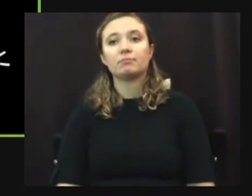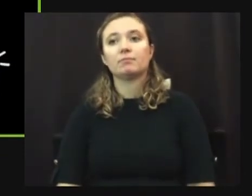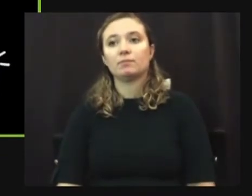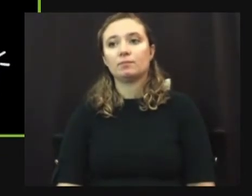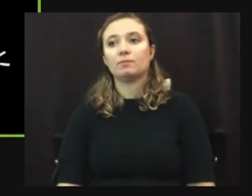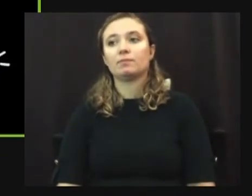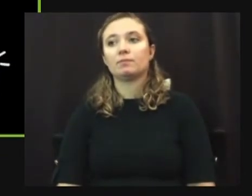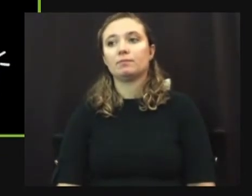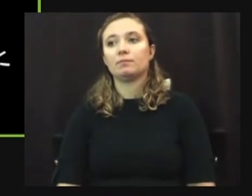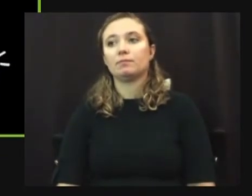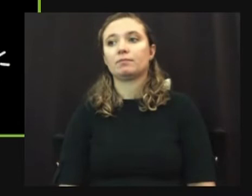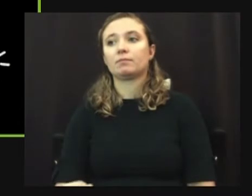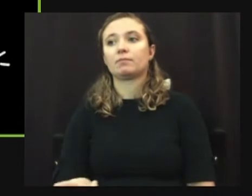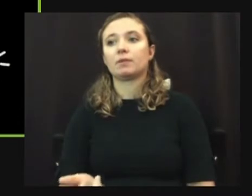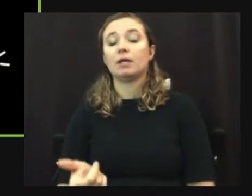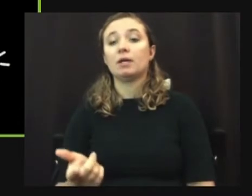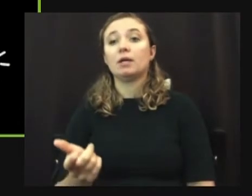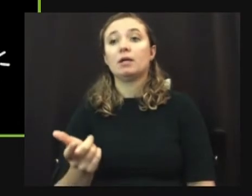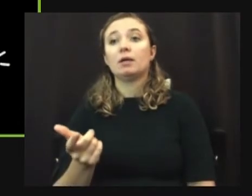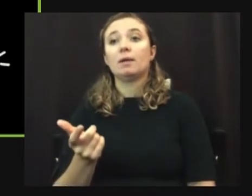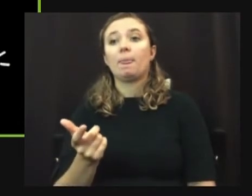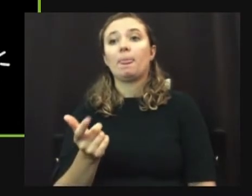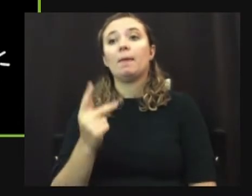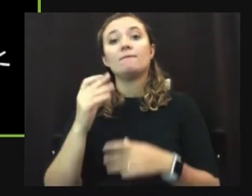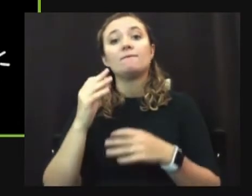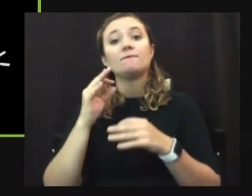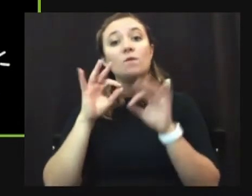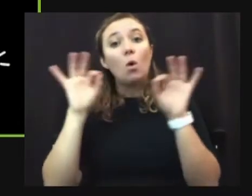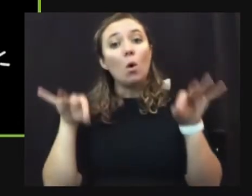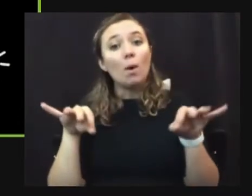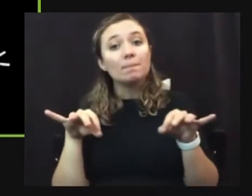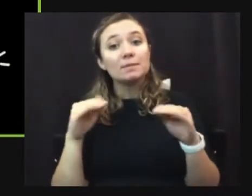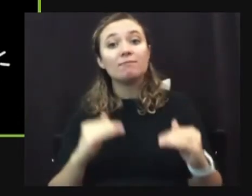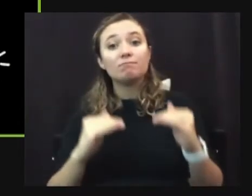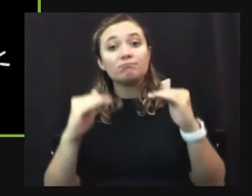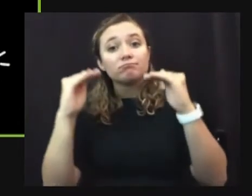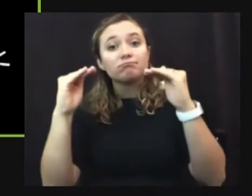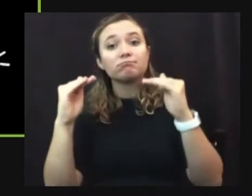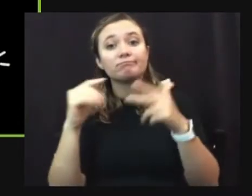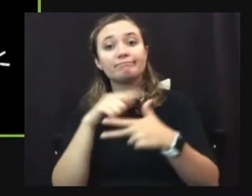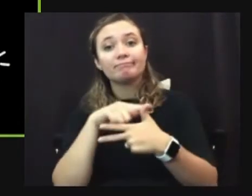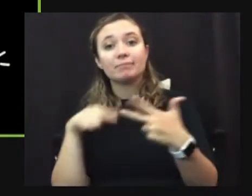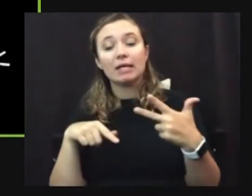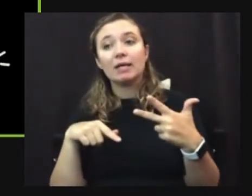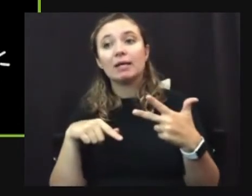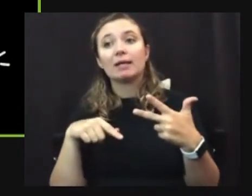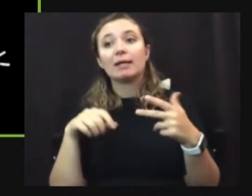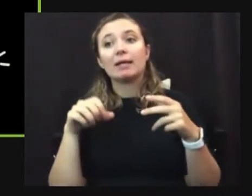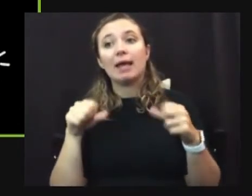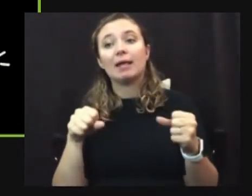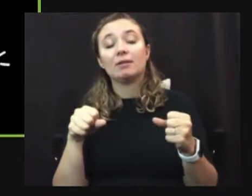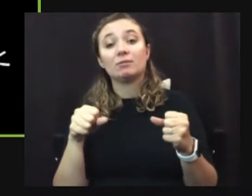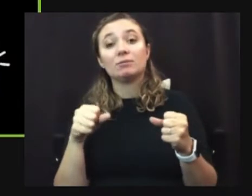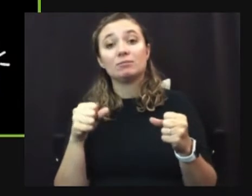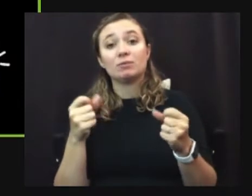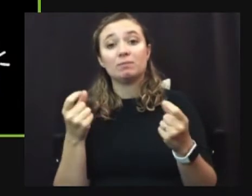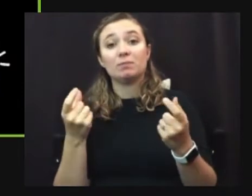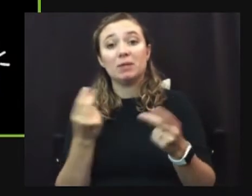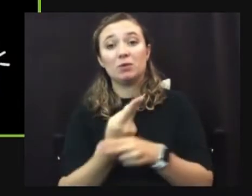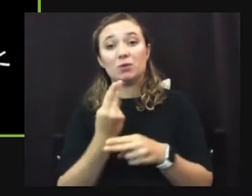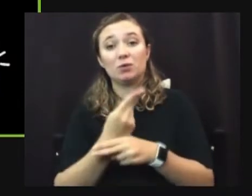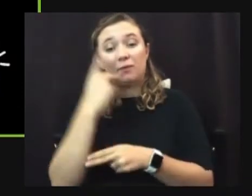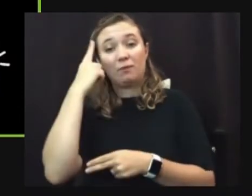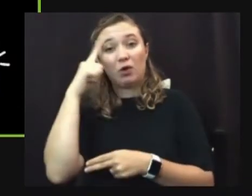Tara. However, these forms of empathy have tremendous potential to cause harm, to work against the greater good, and to impede